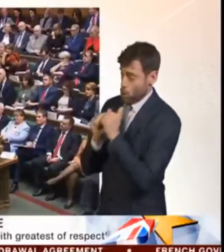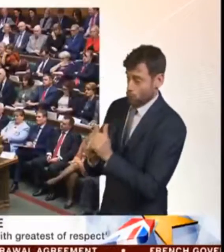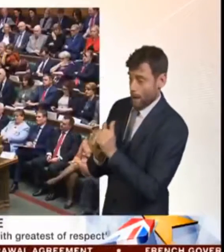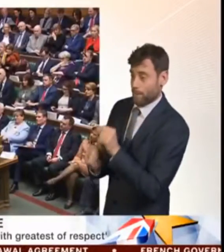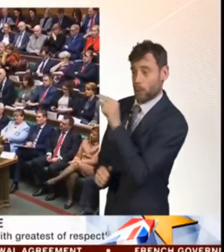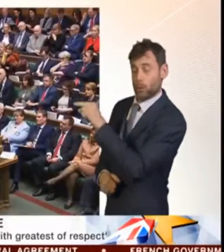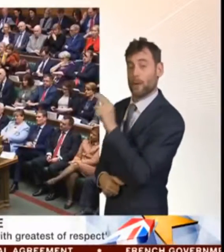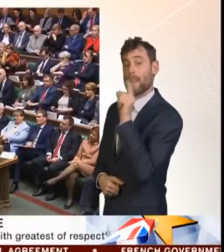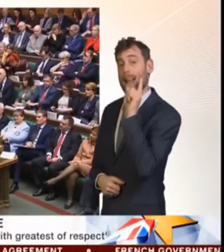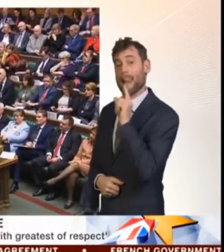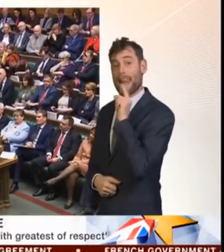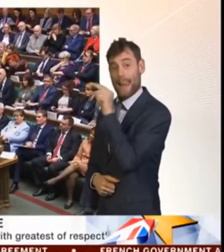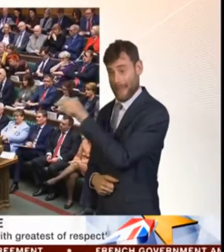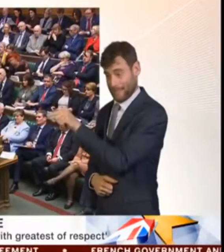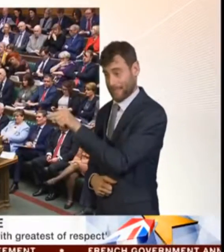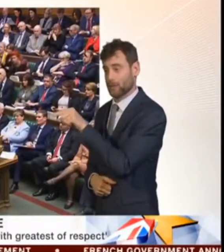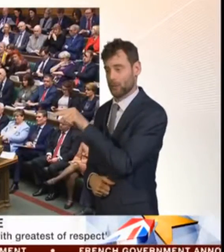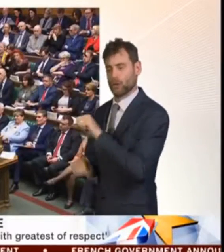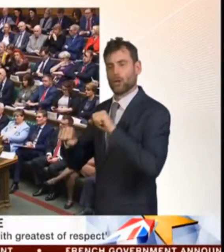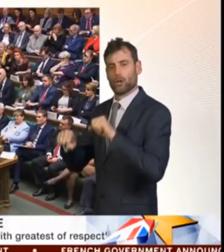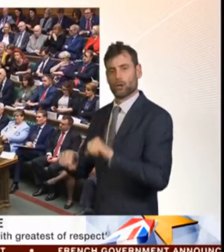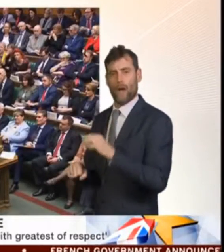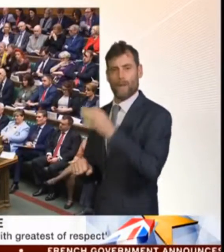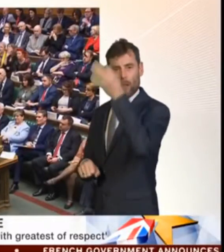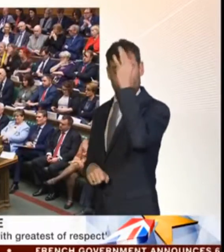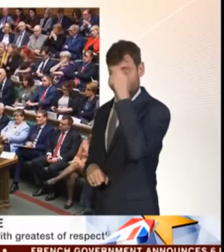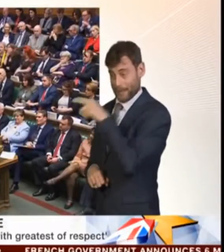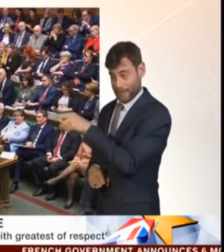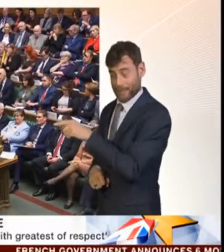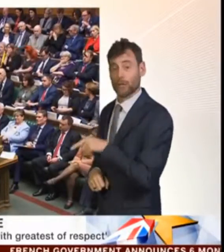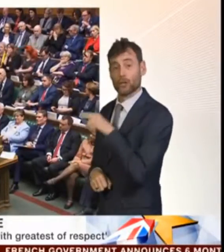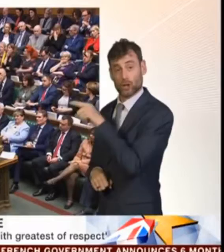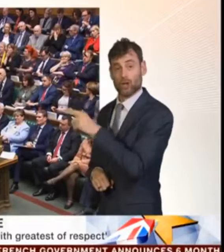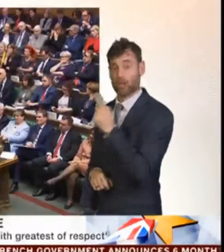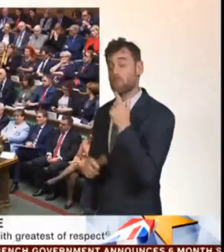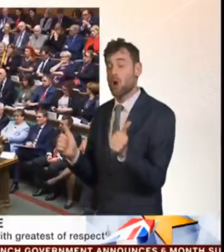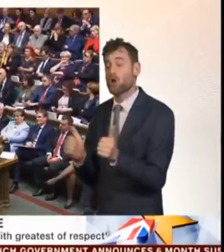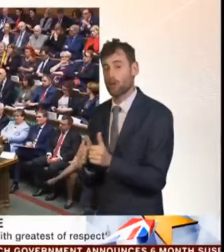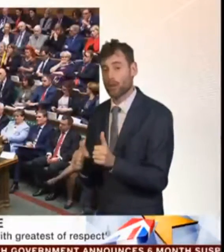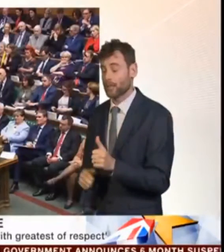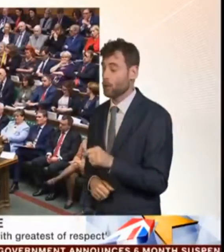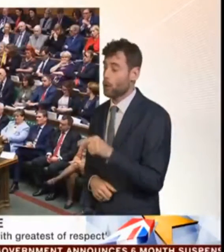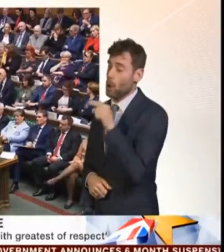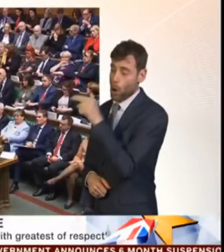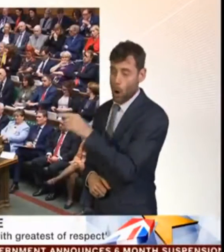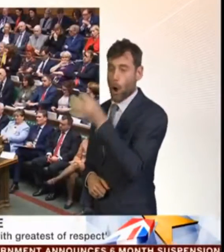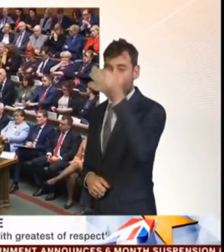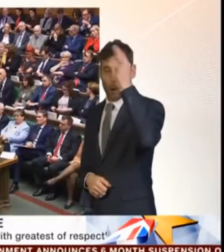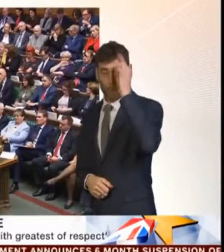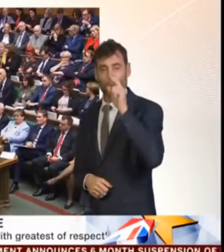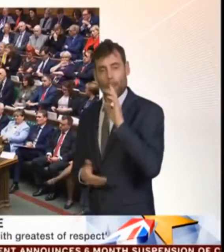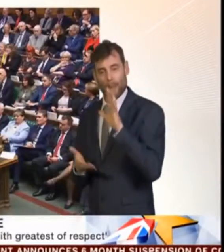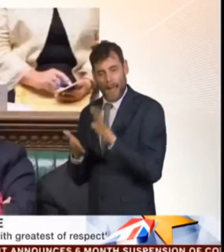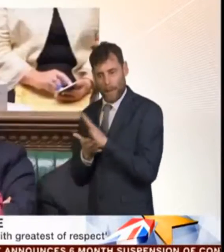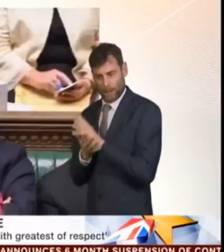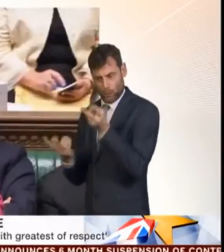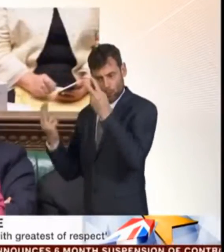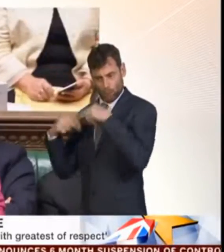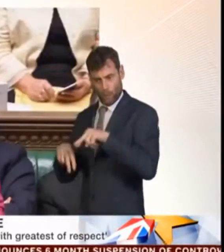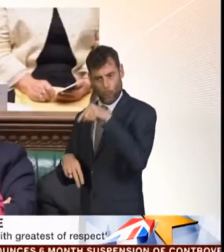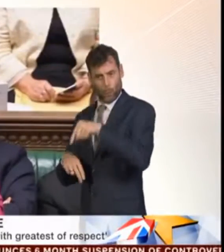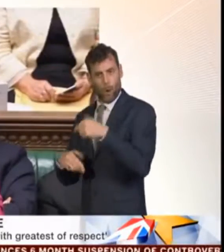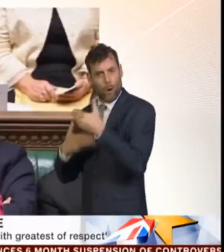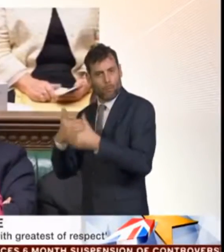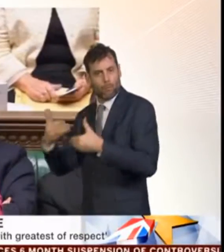of the committee, for the conversation she and I had today where she agreed that her committee would be happy to consider that.